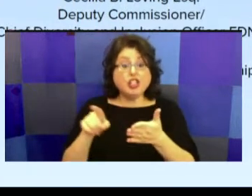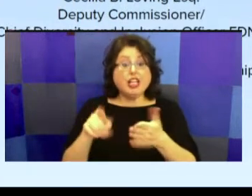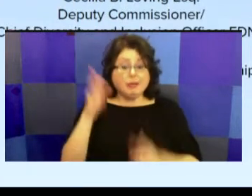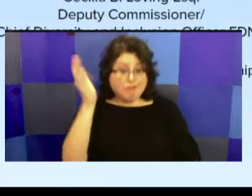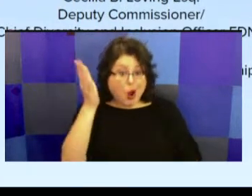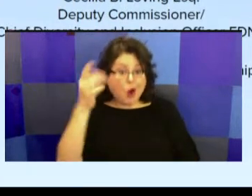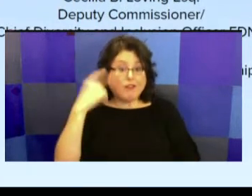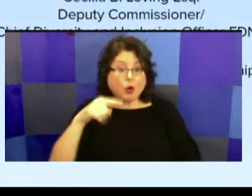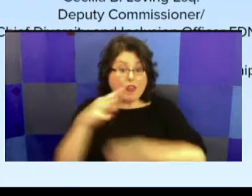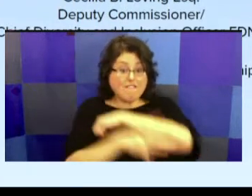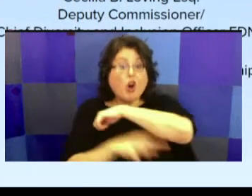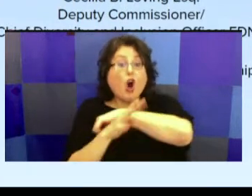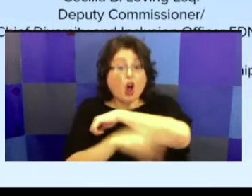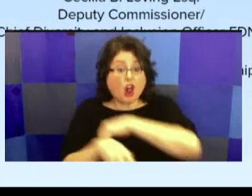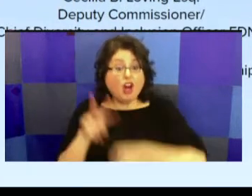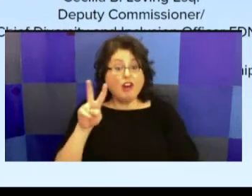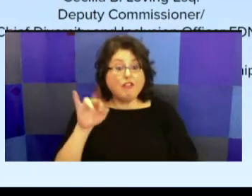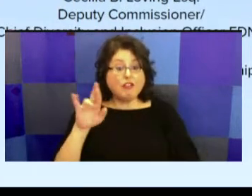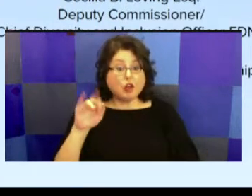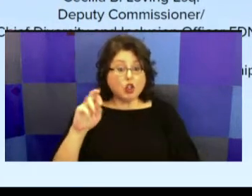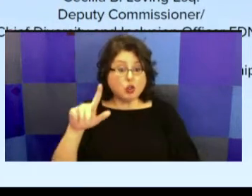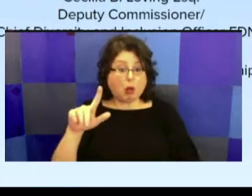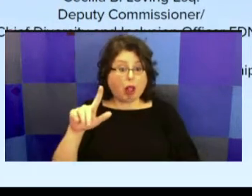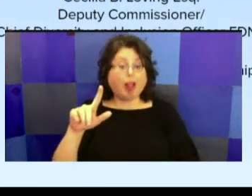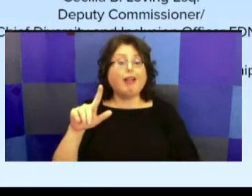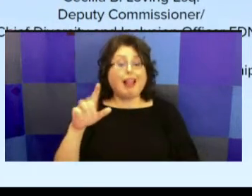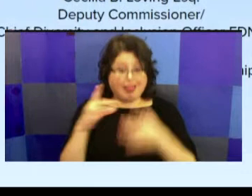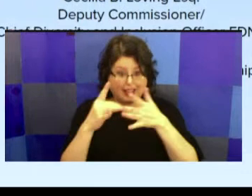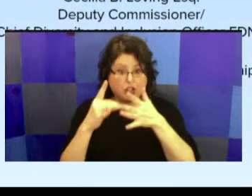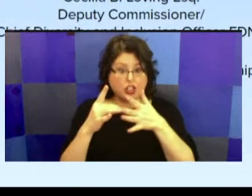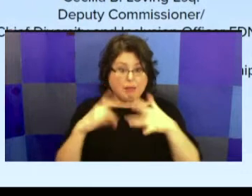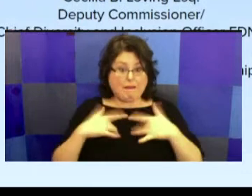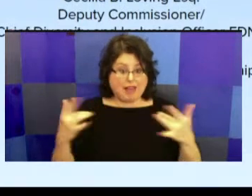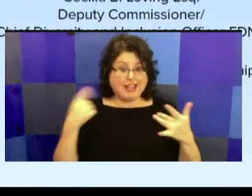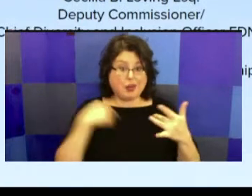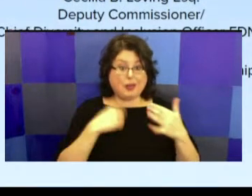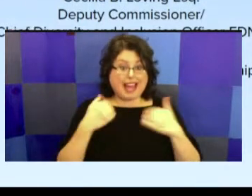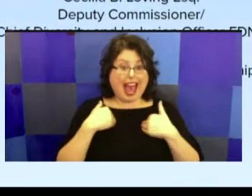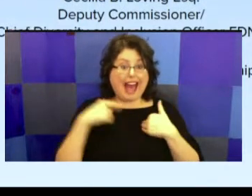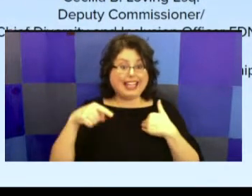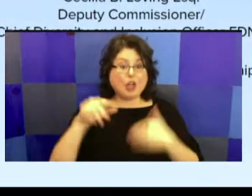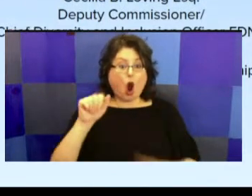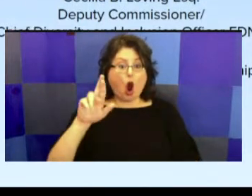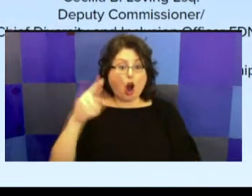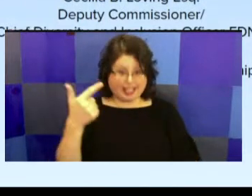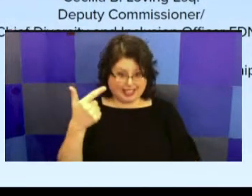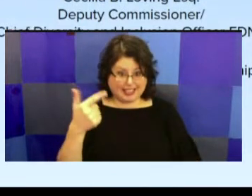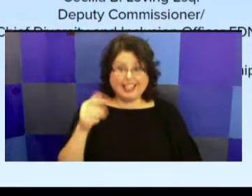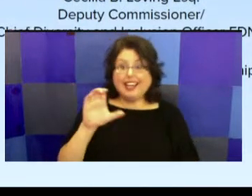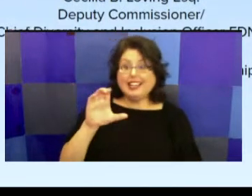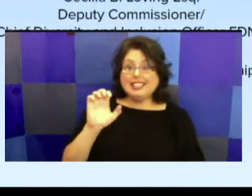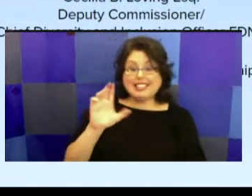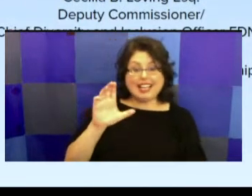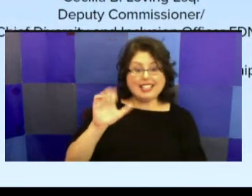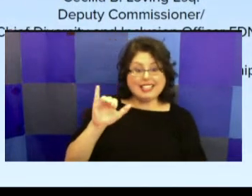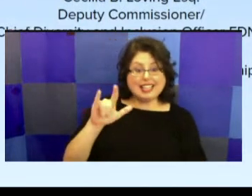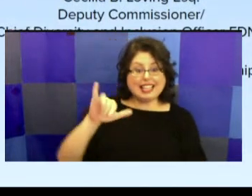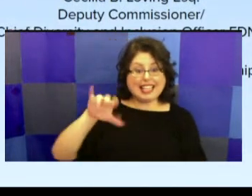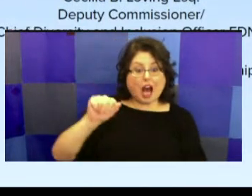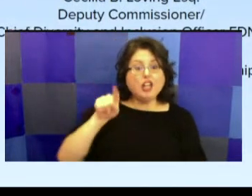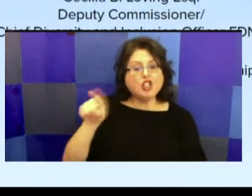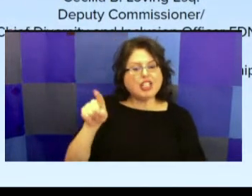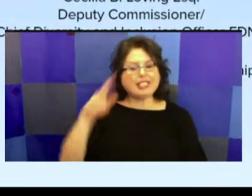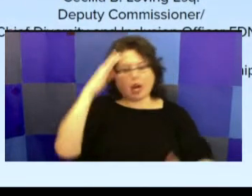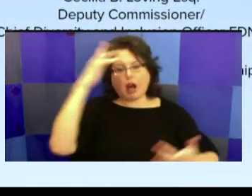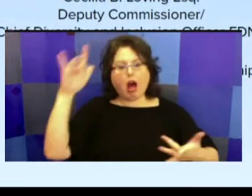the virtual leadership retreat, an event we held for students in August. Cecilia is also a mindfulness coach, and